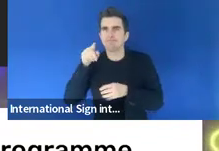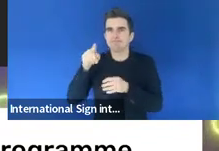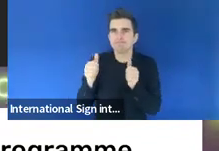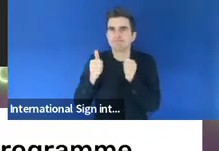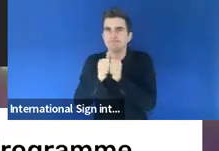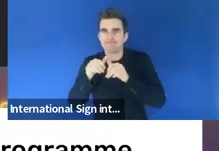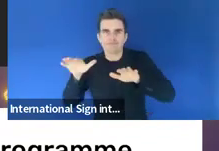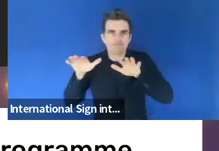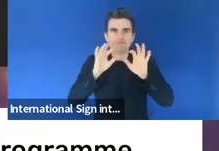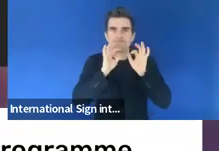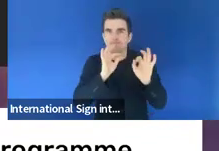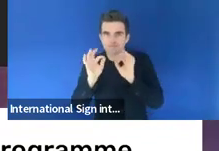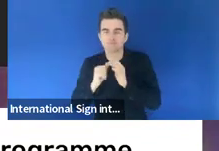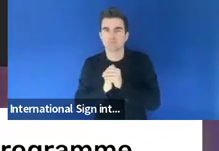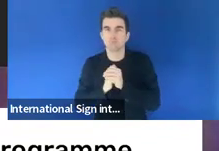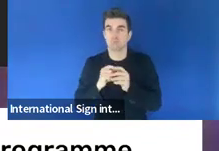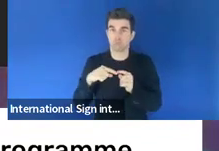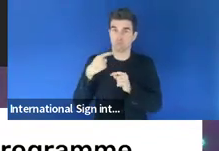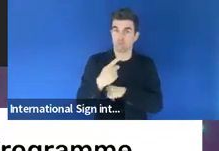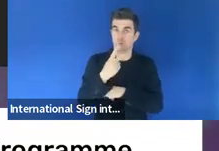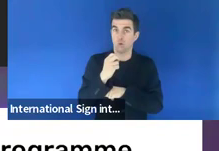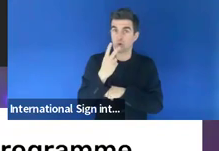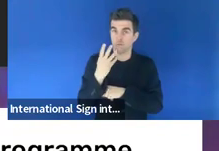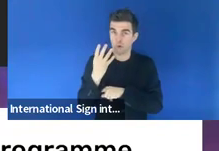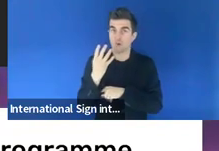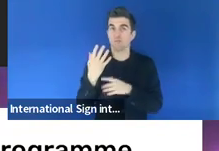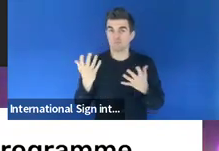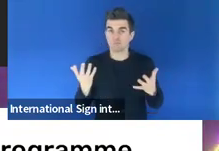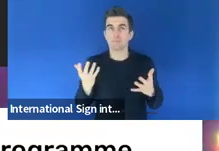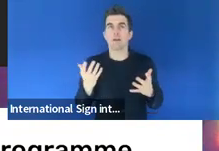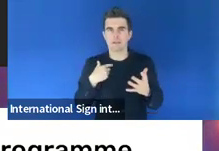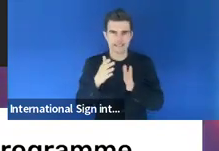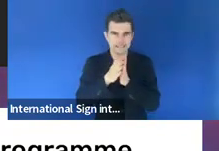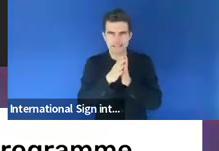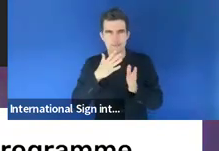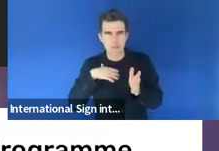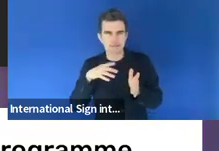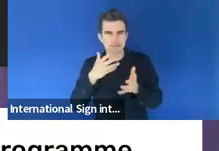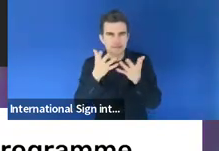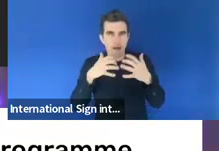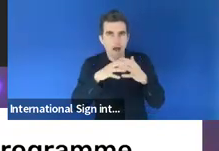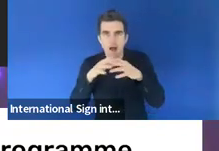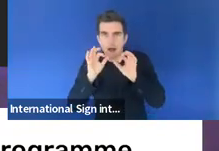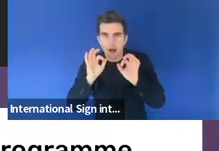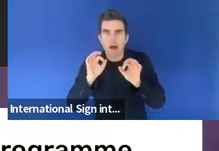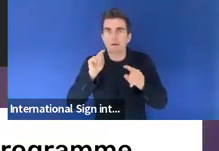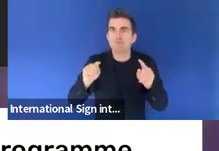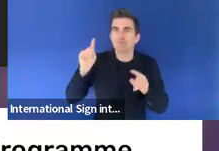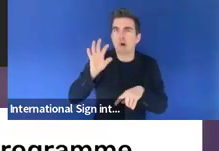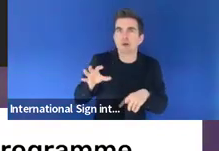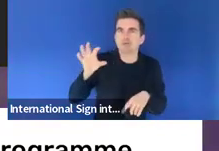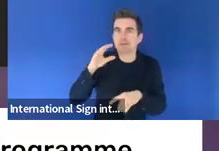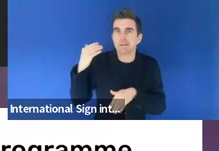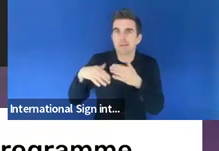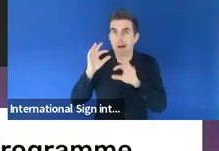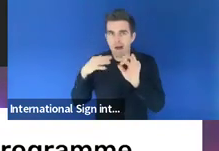initiatives in new countries. So if you've got something that works in the United States, or if you've got something that works in Norway, where I'm based,